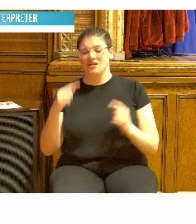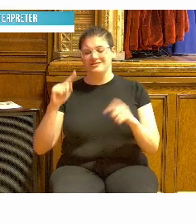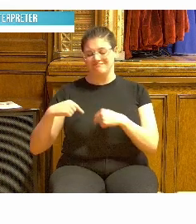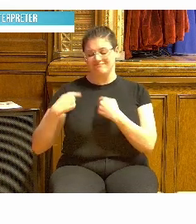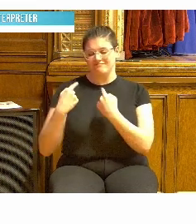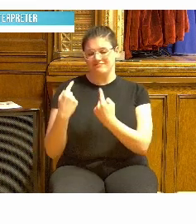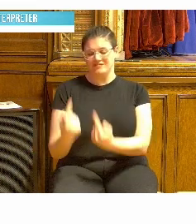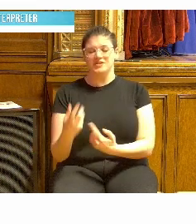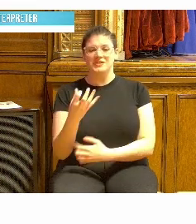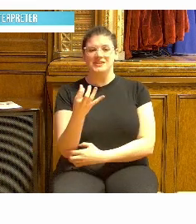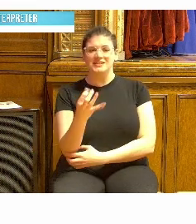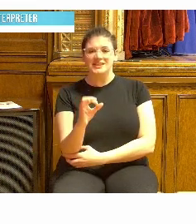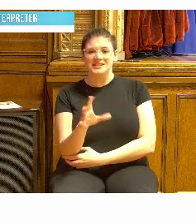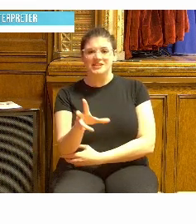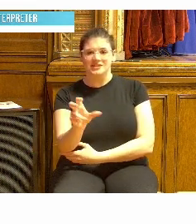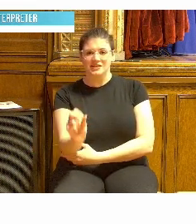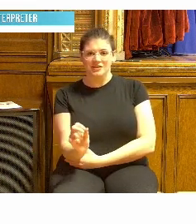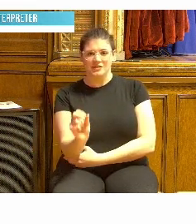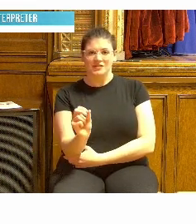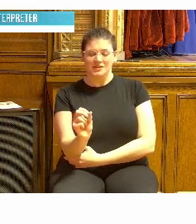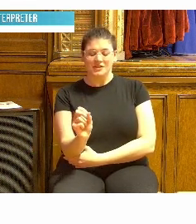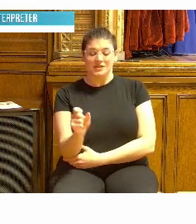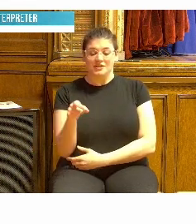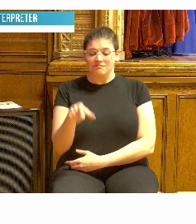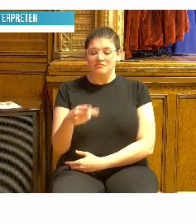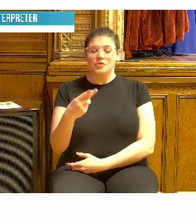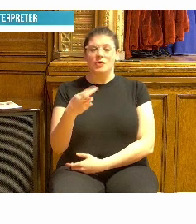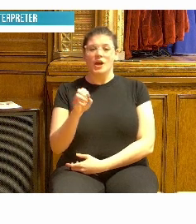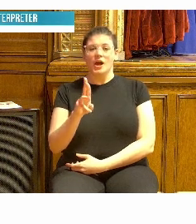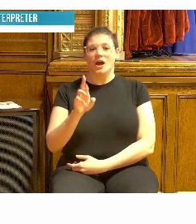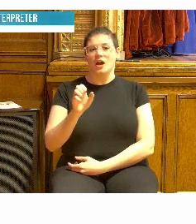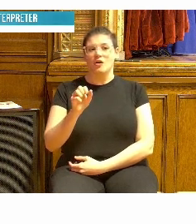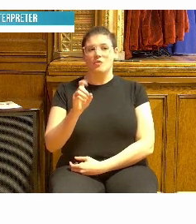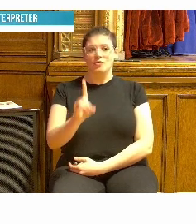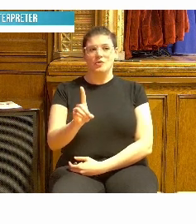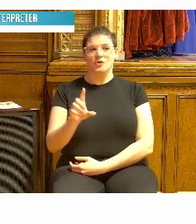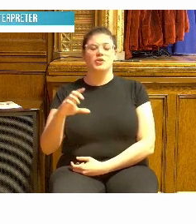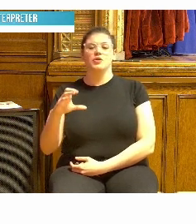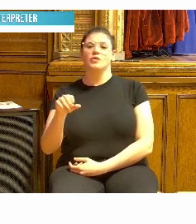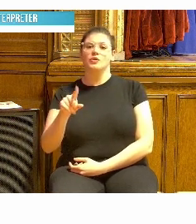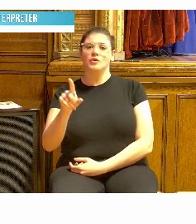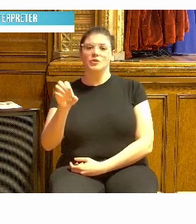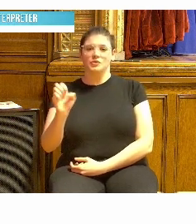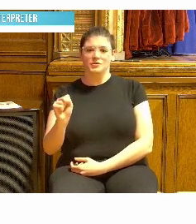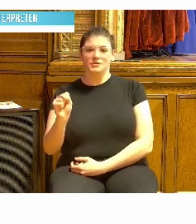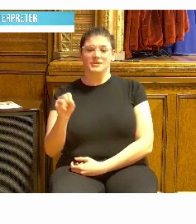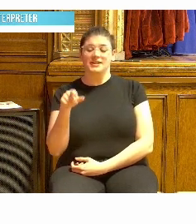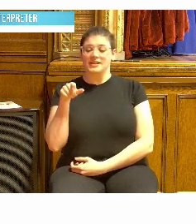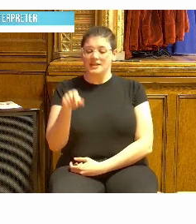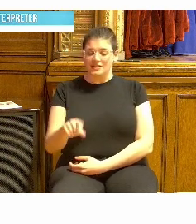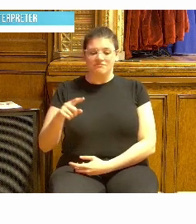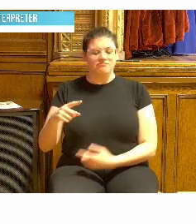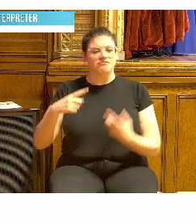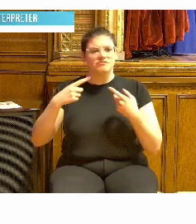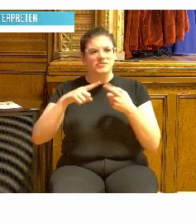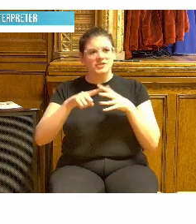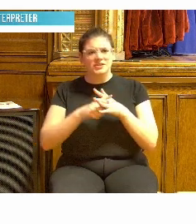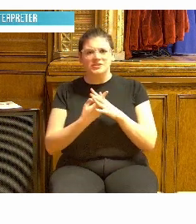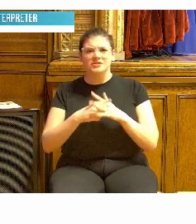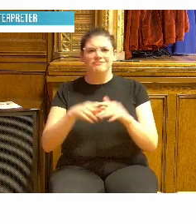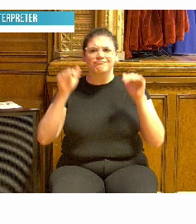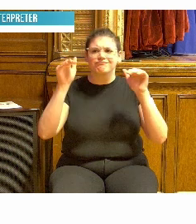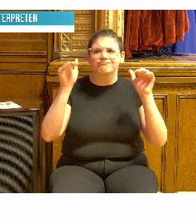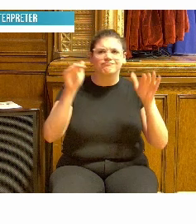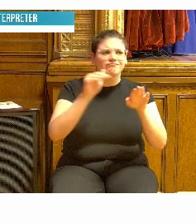journalist Howard Coles is sounding the alarm about the housing conditions in Rochester's increasingly segregated black neighborhoods. Starting in